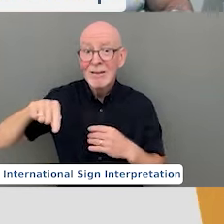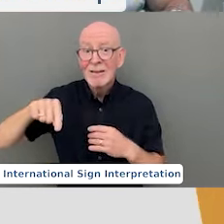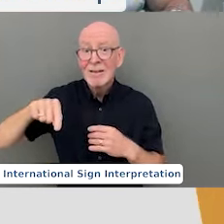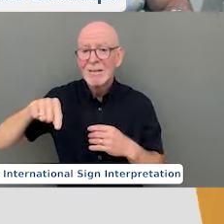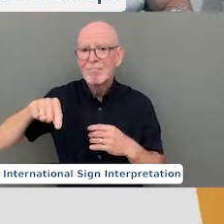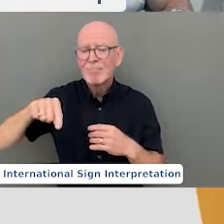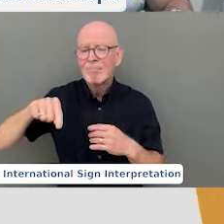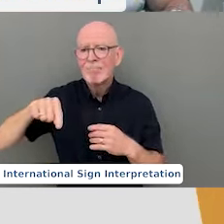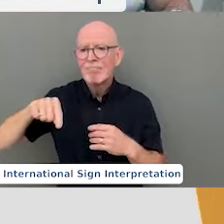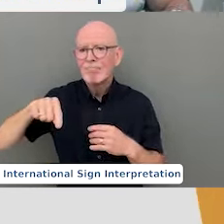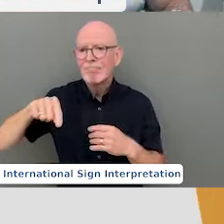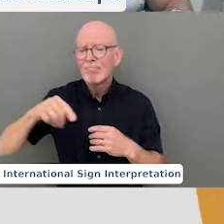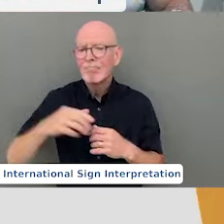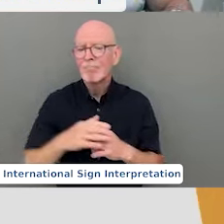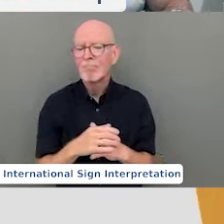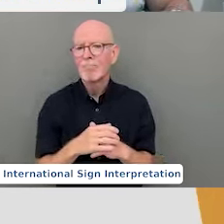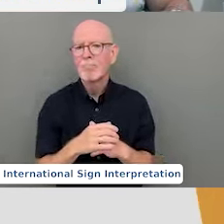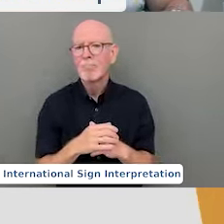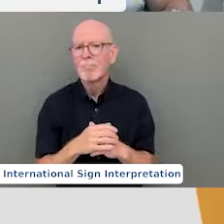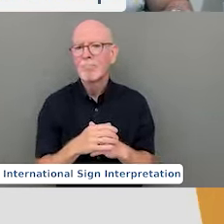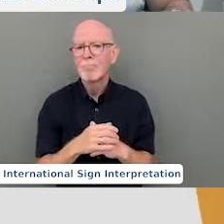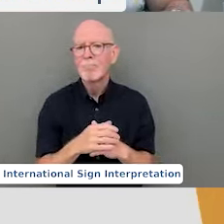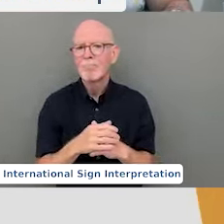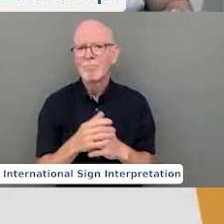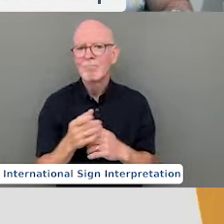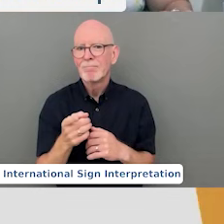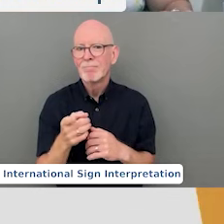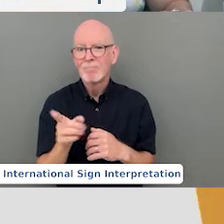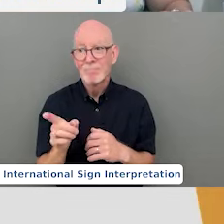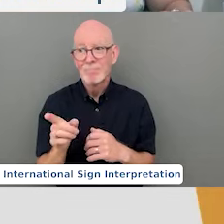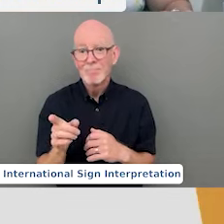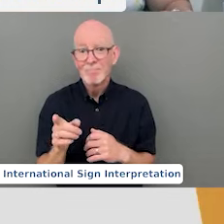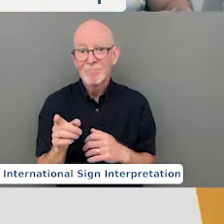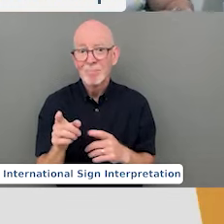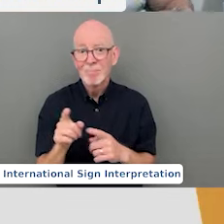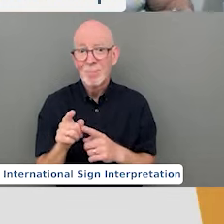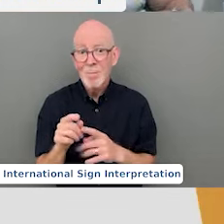And because of the constraints I mentioned earlier,